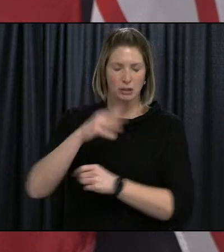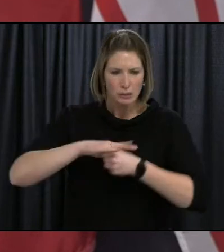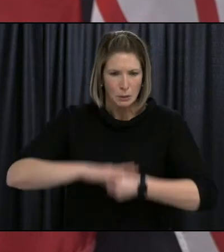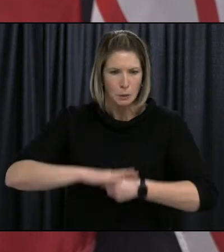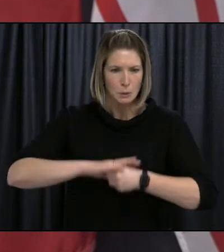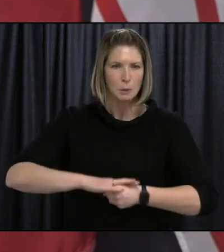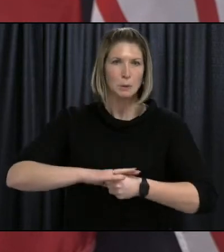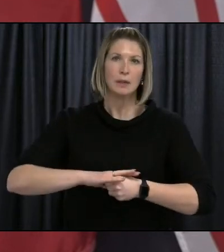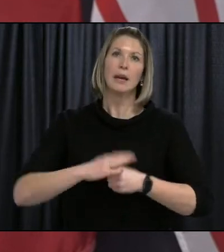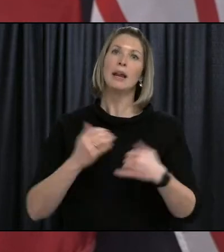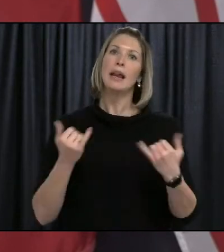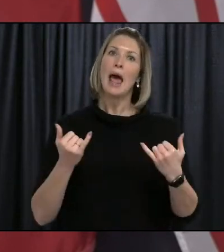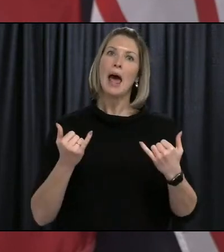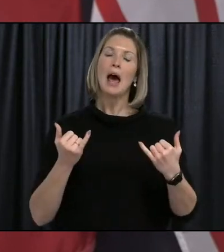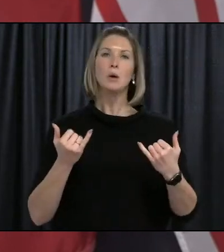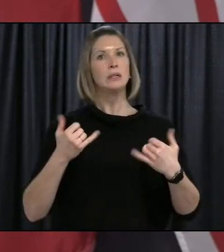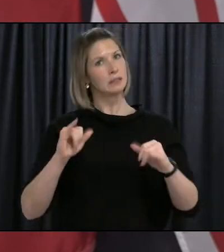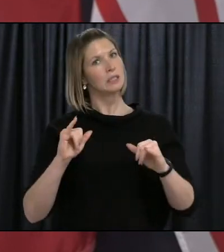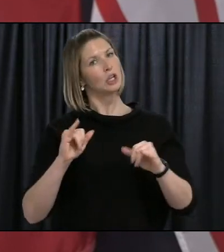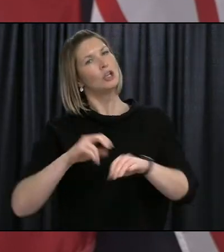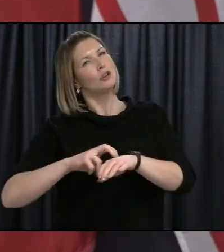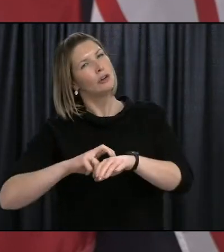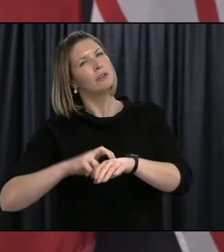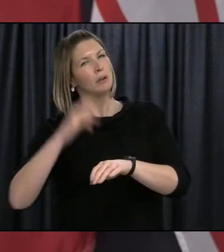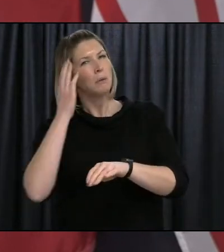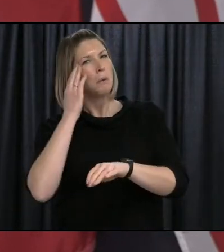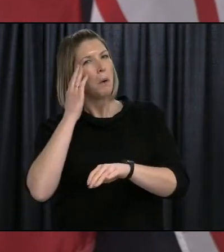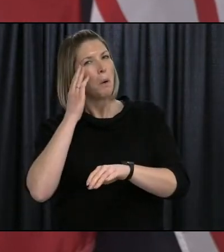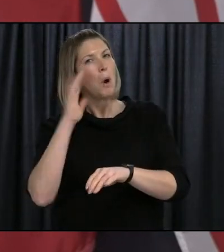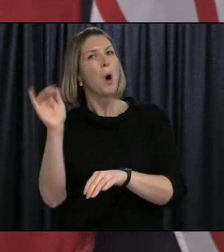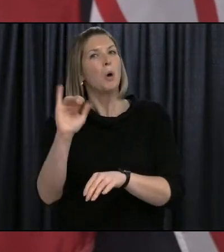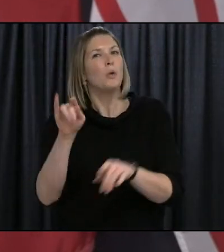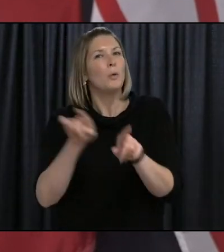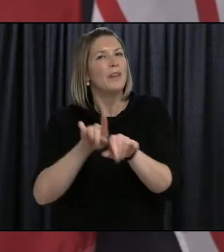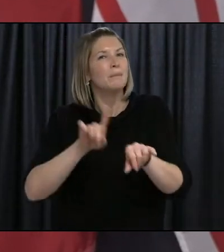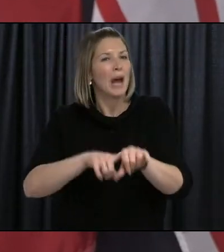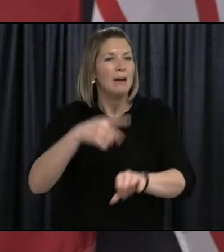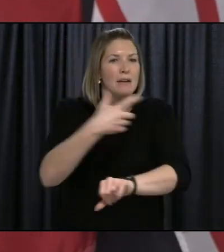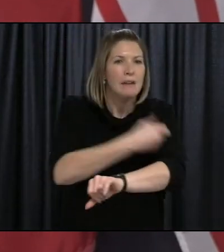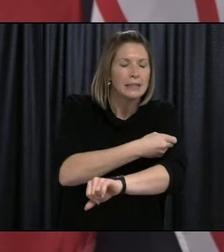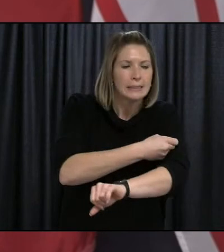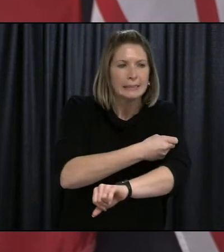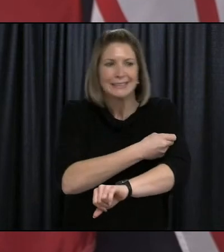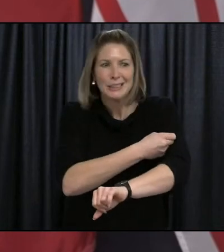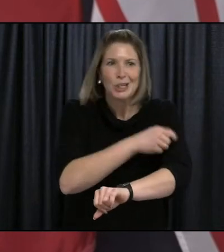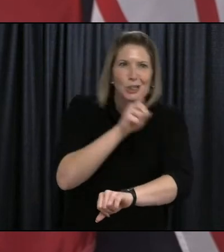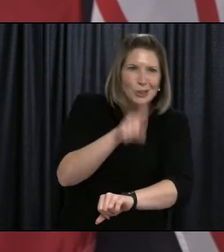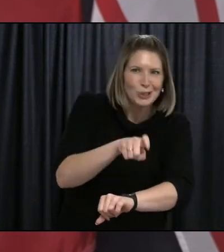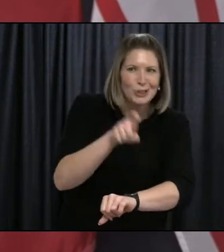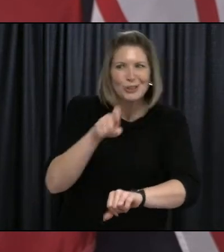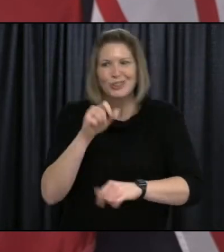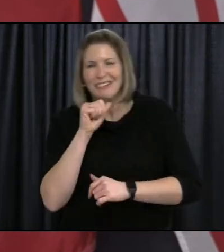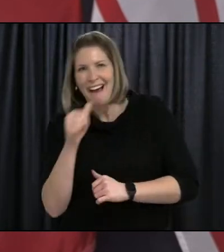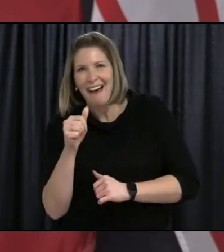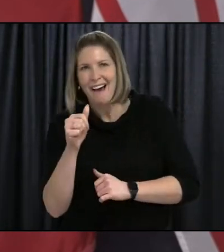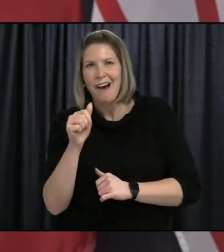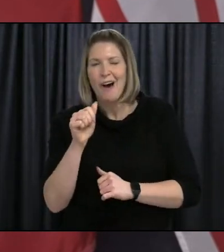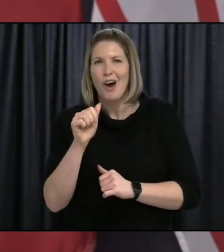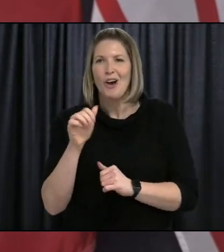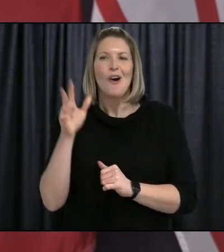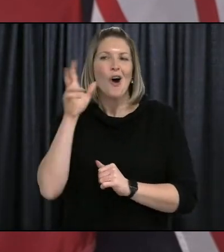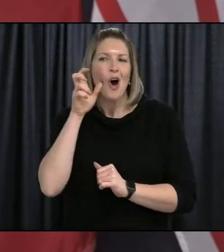may be nervous and feeling stressed about receiving the COVID-19 vaccine, worried about some side effects, particularly hearing